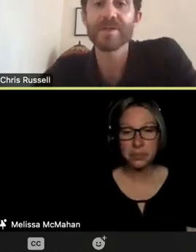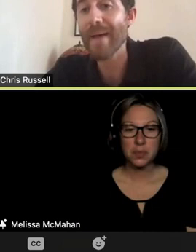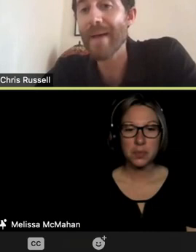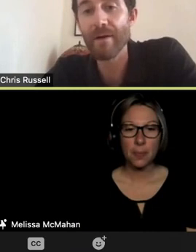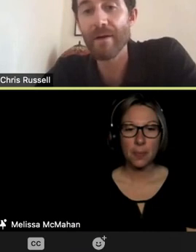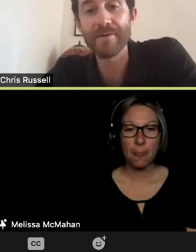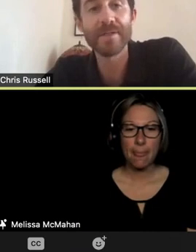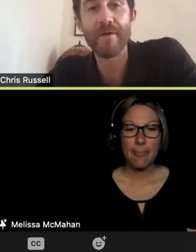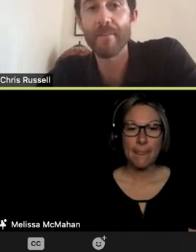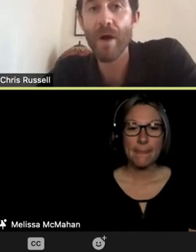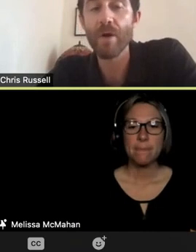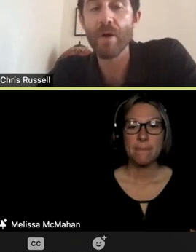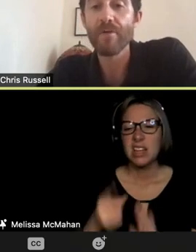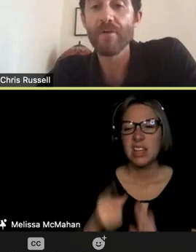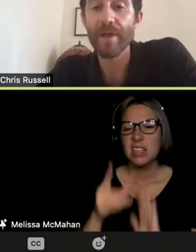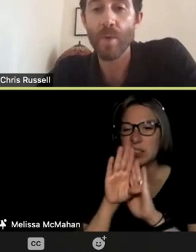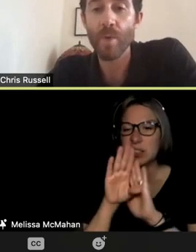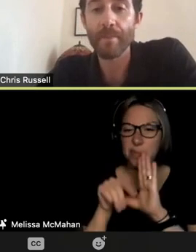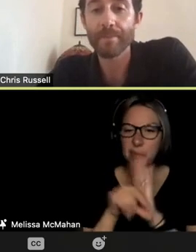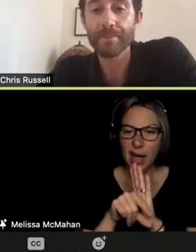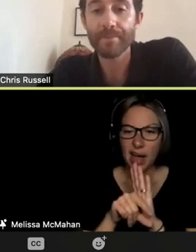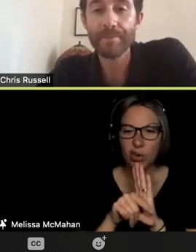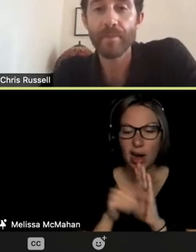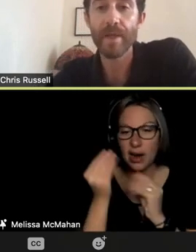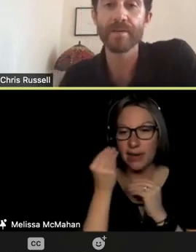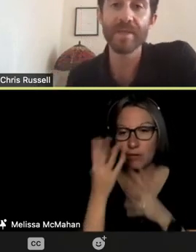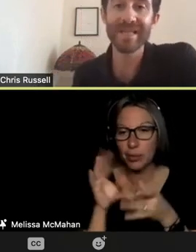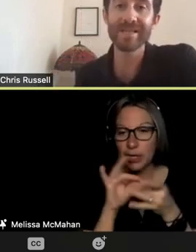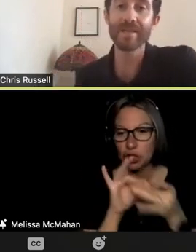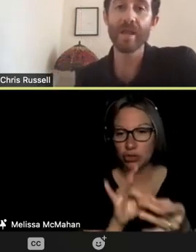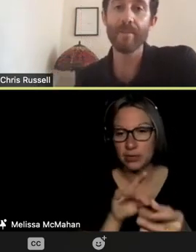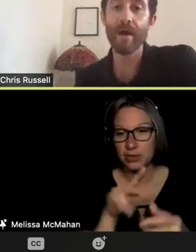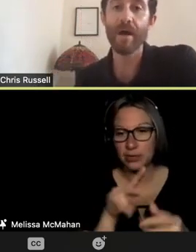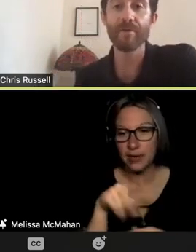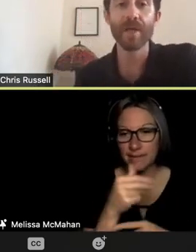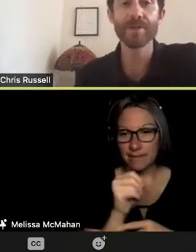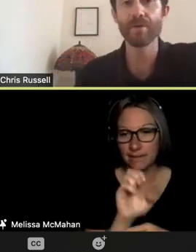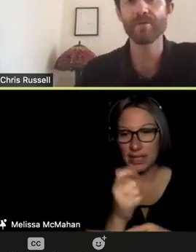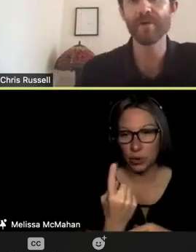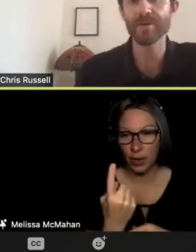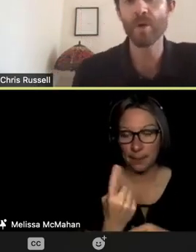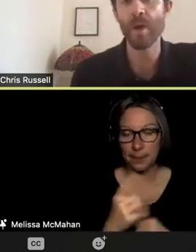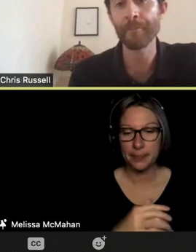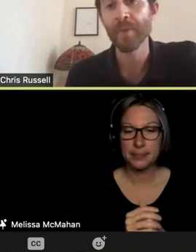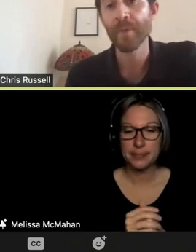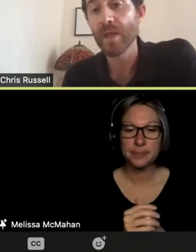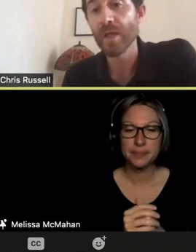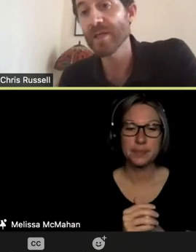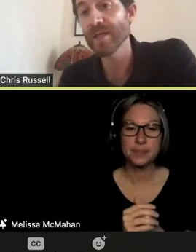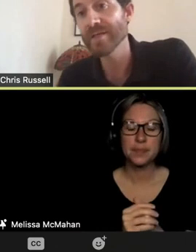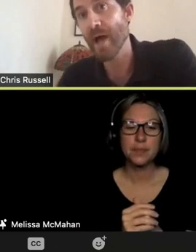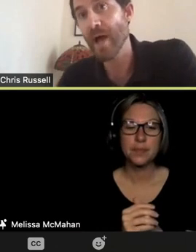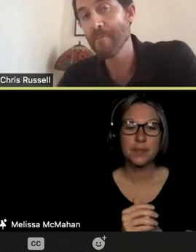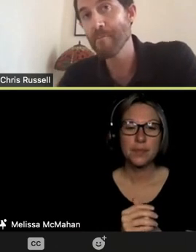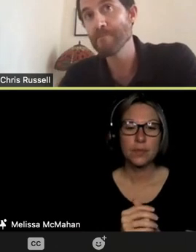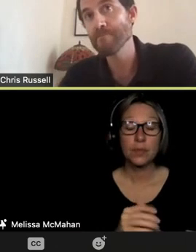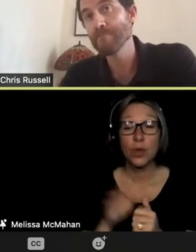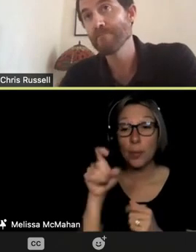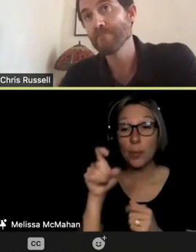This is just kind of background stuff about phase 1. Okay, some things to think about for kids who are in phase 1